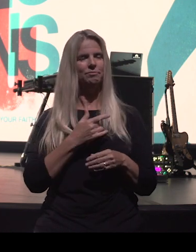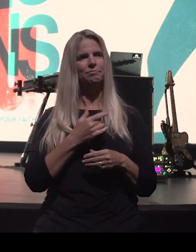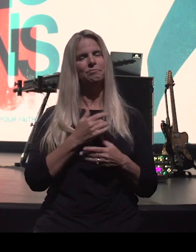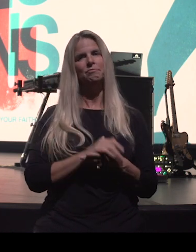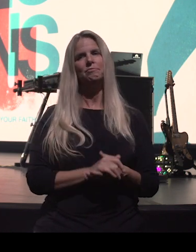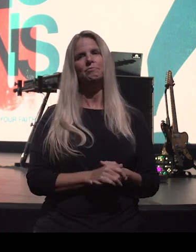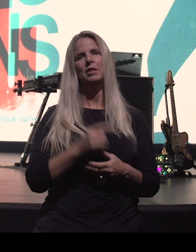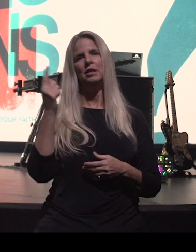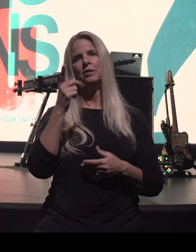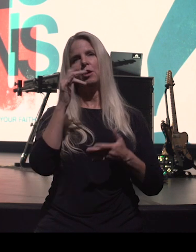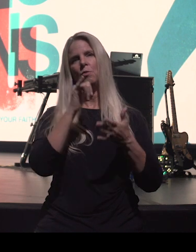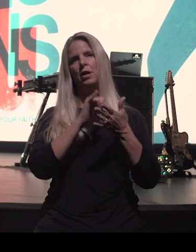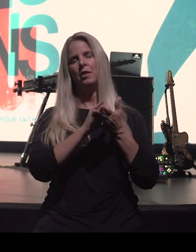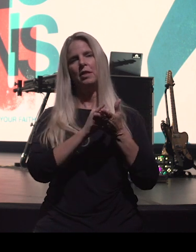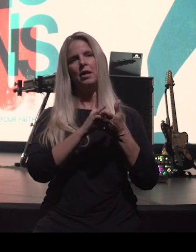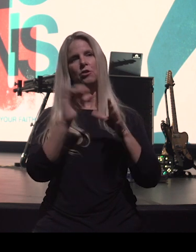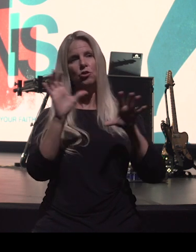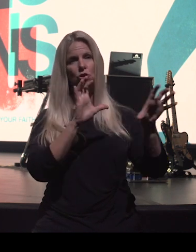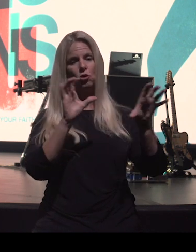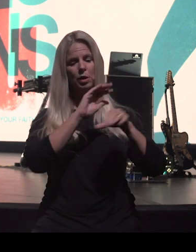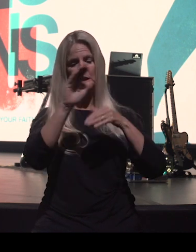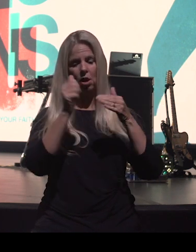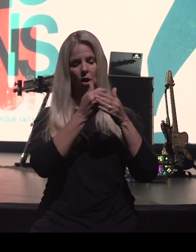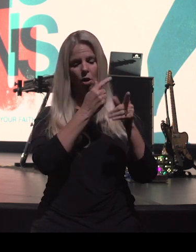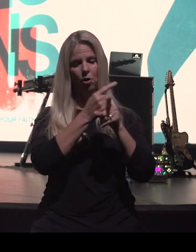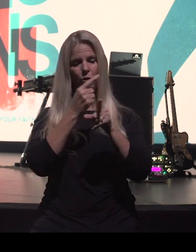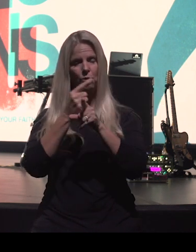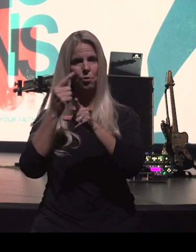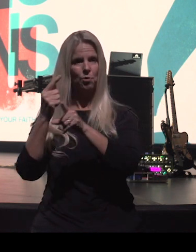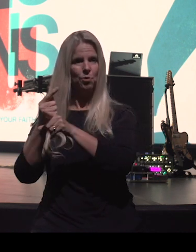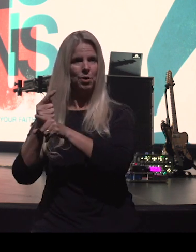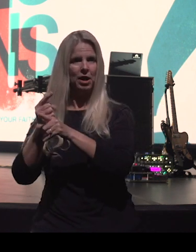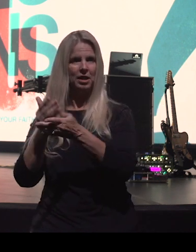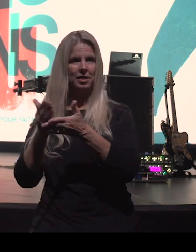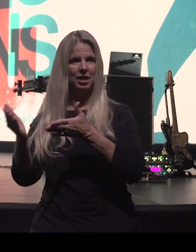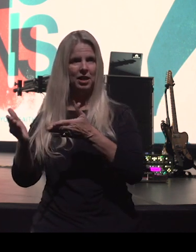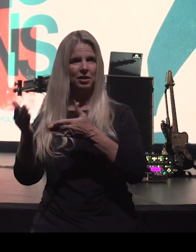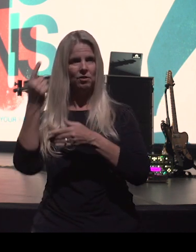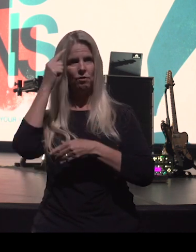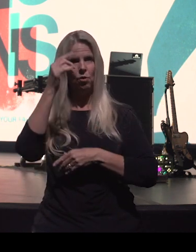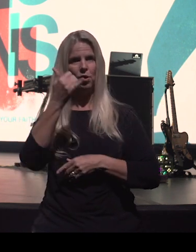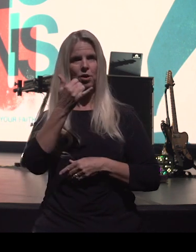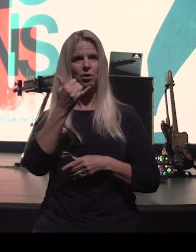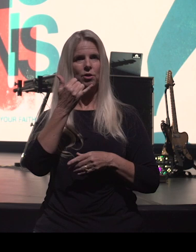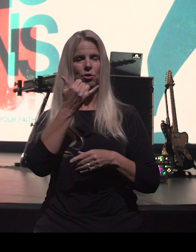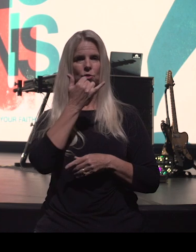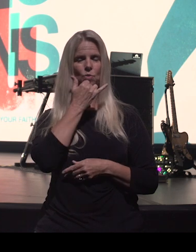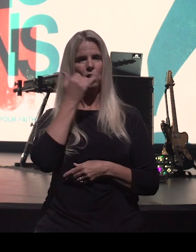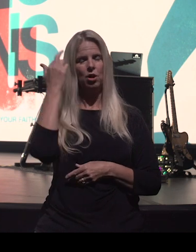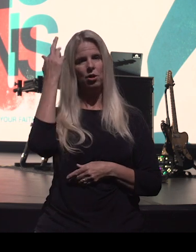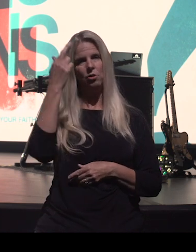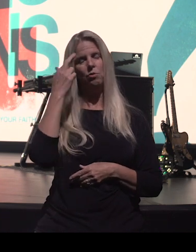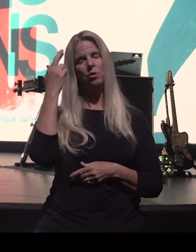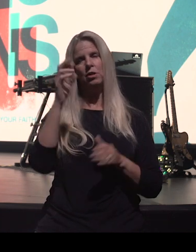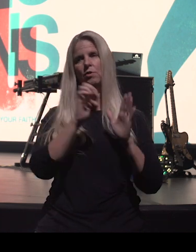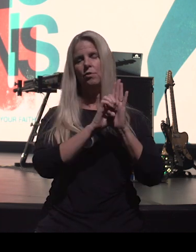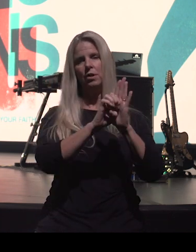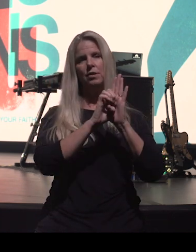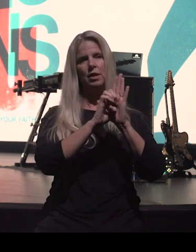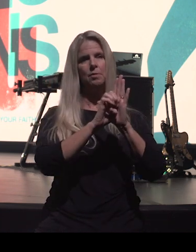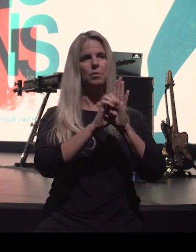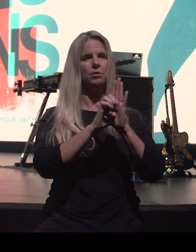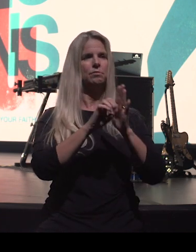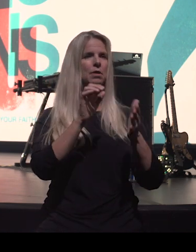someone focused on doing all the right things, but sometimes for the wrong reasons. Let me give you an example. I'm just talking to the married guys for a second. If